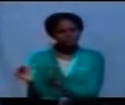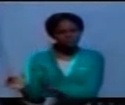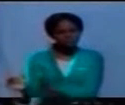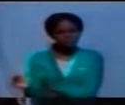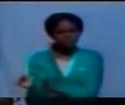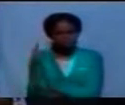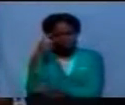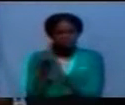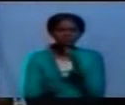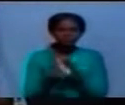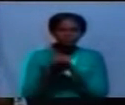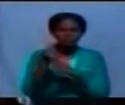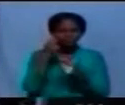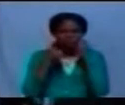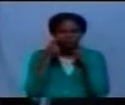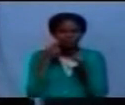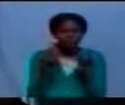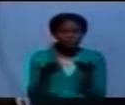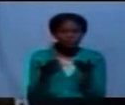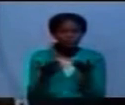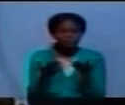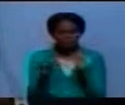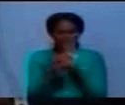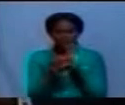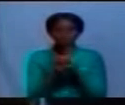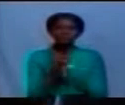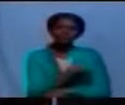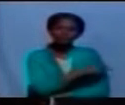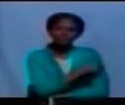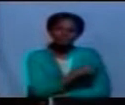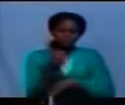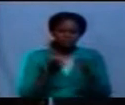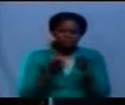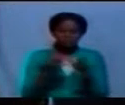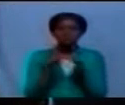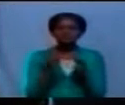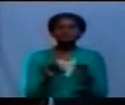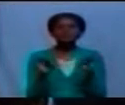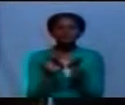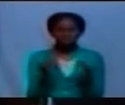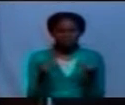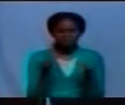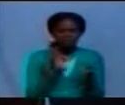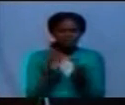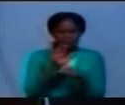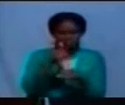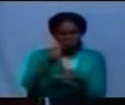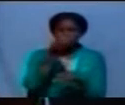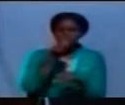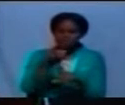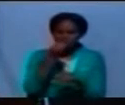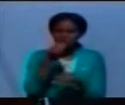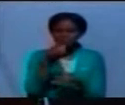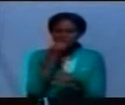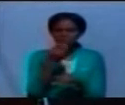an emergency like a funeral, like medical services, that adds value. So if you are going to consume on